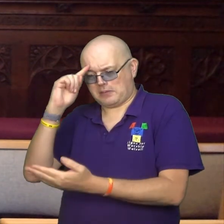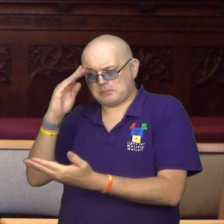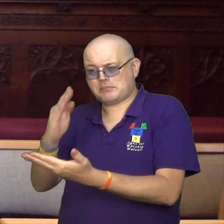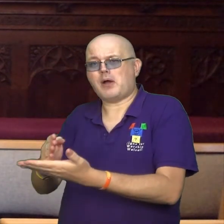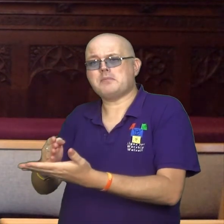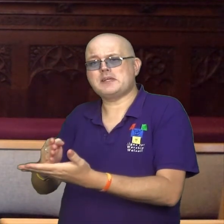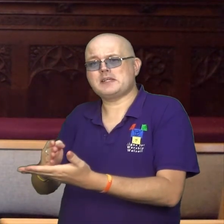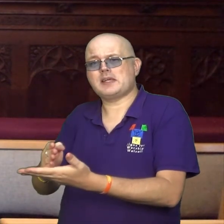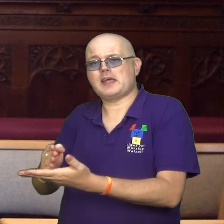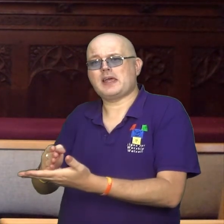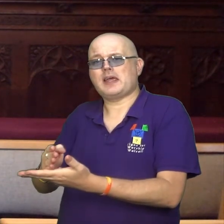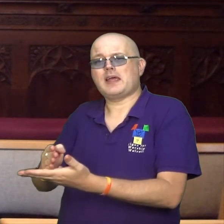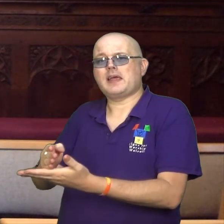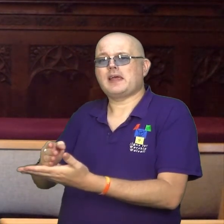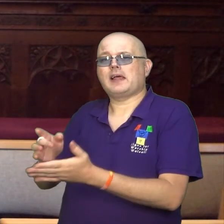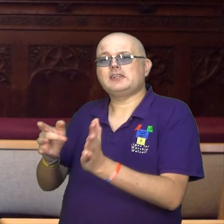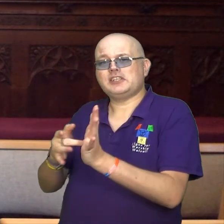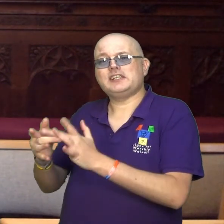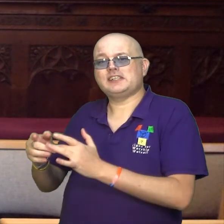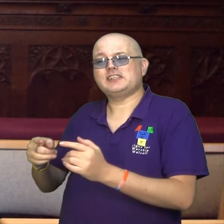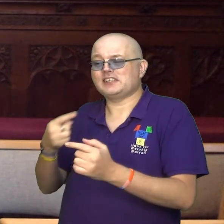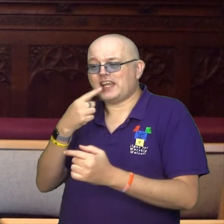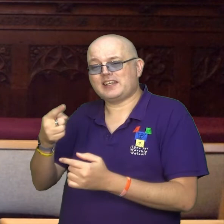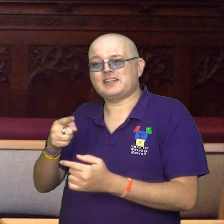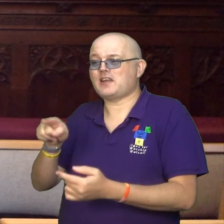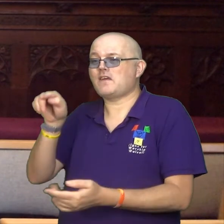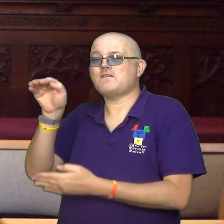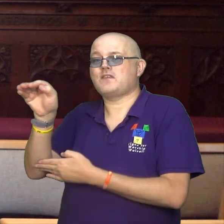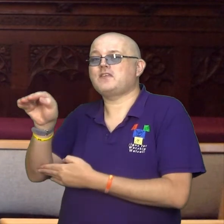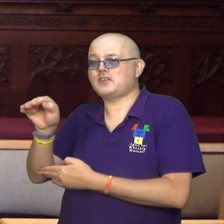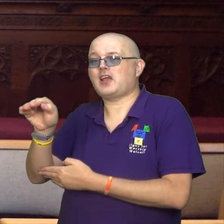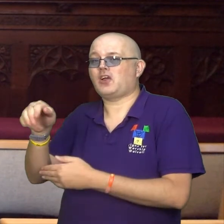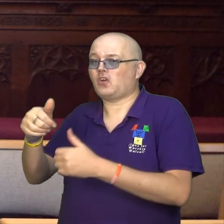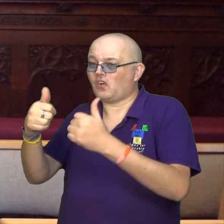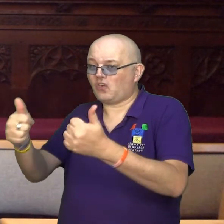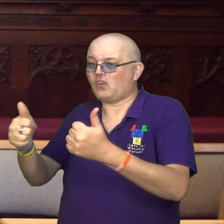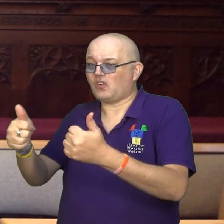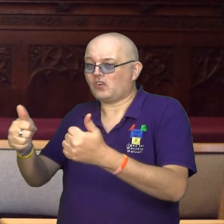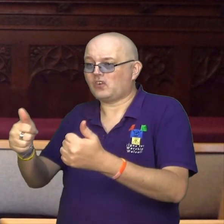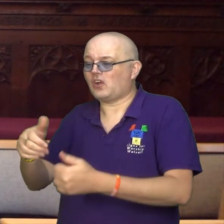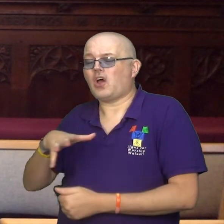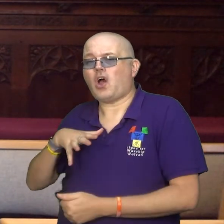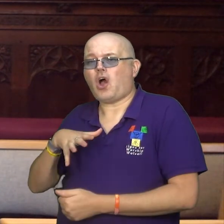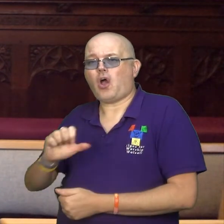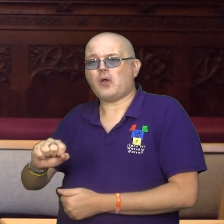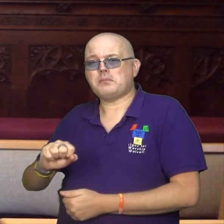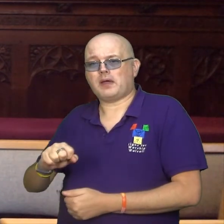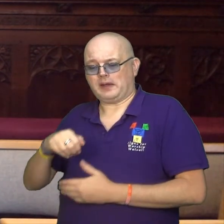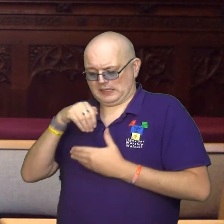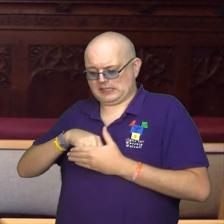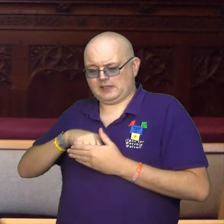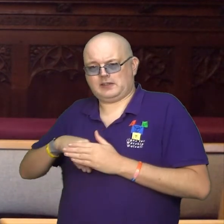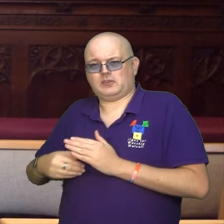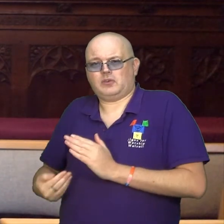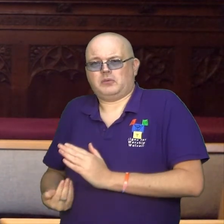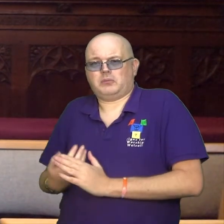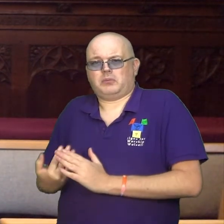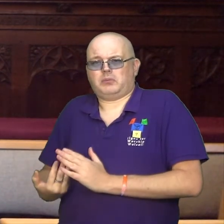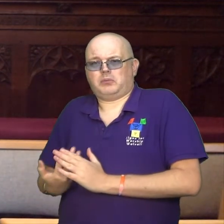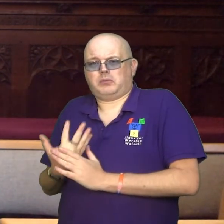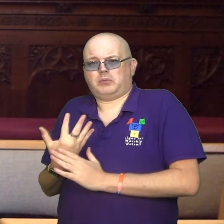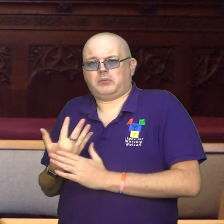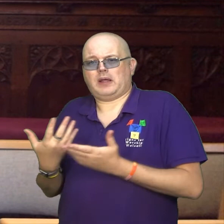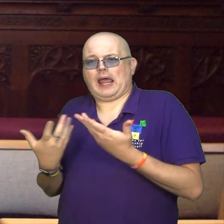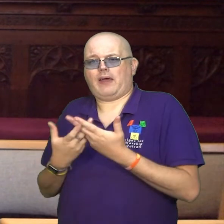promised by our Saviour Jesus. A hope that grows in us through the